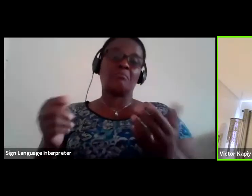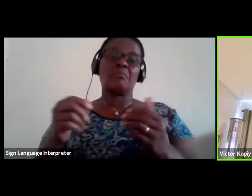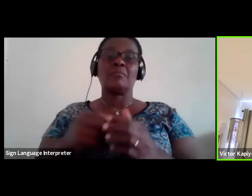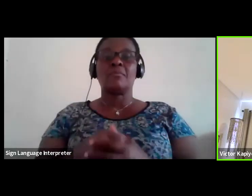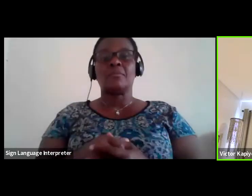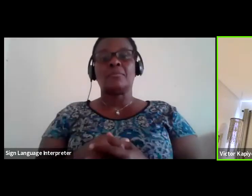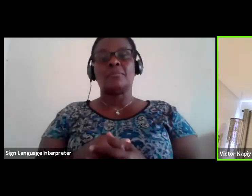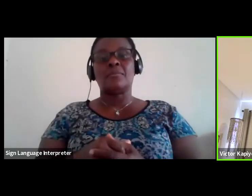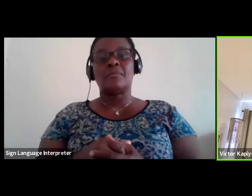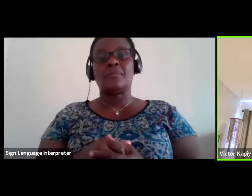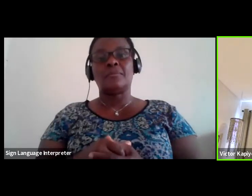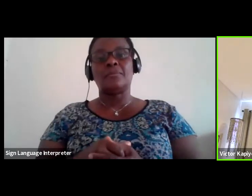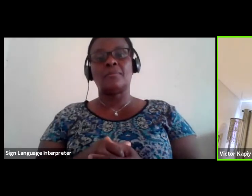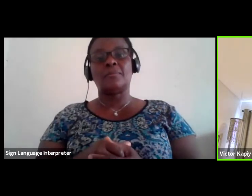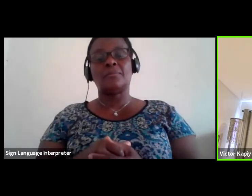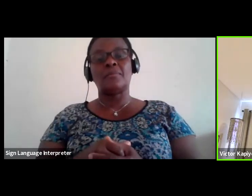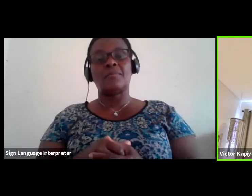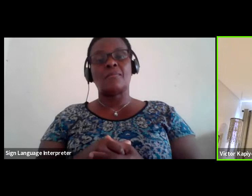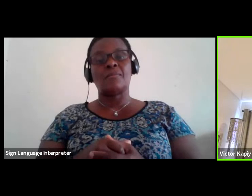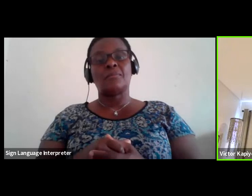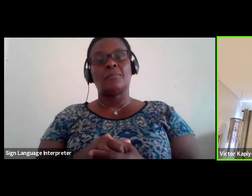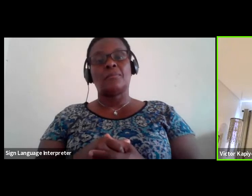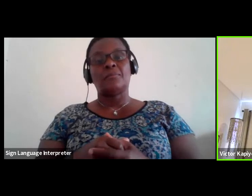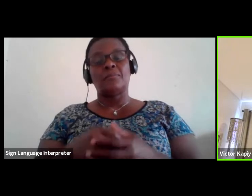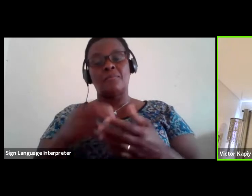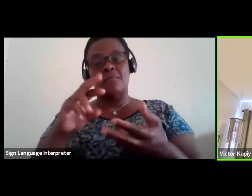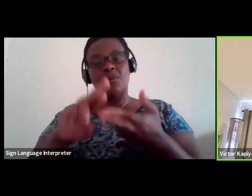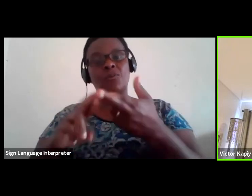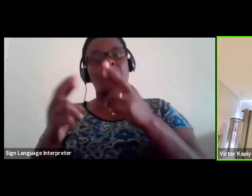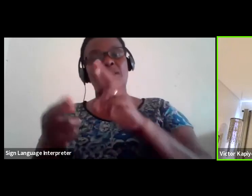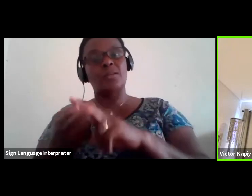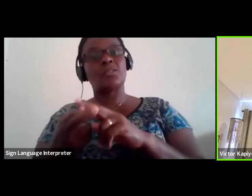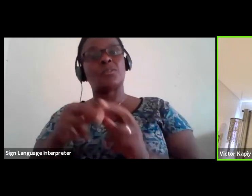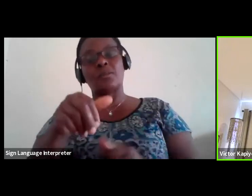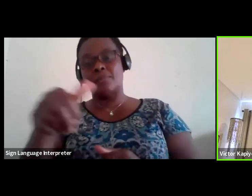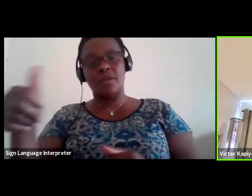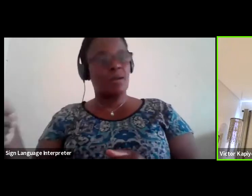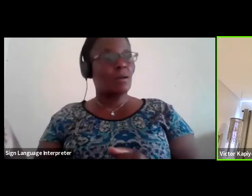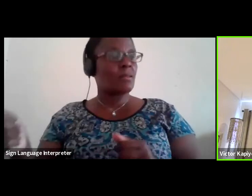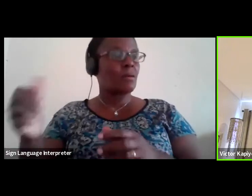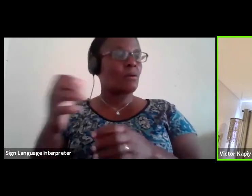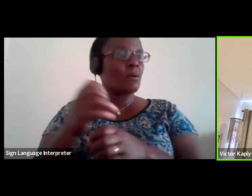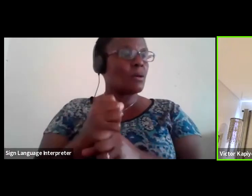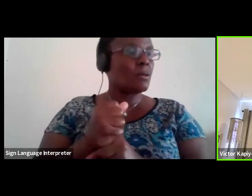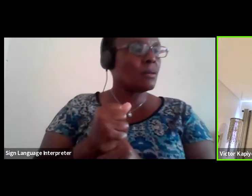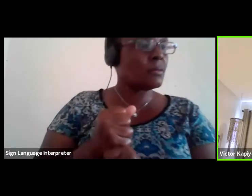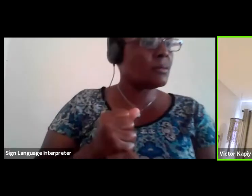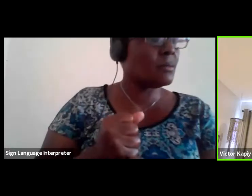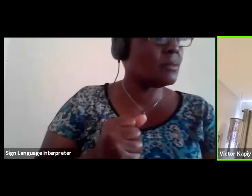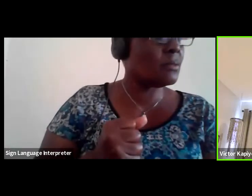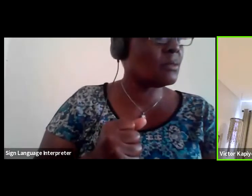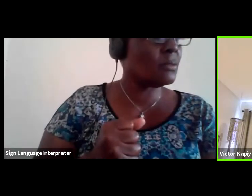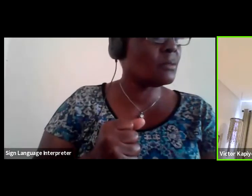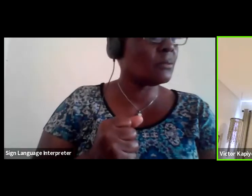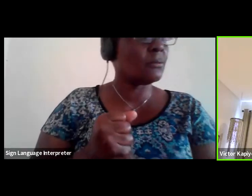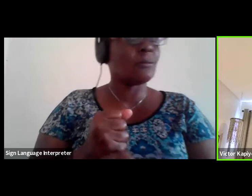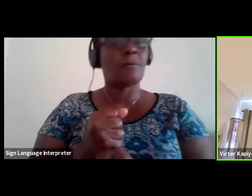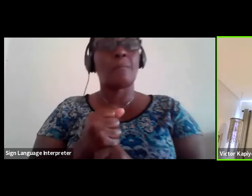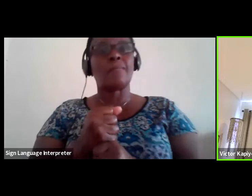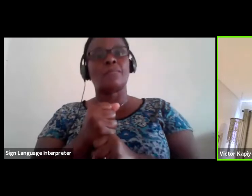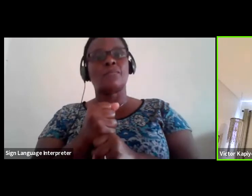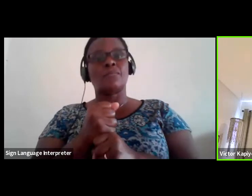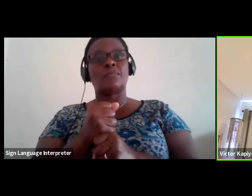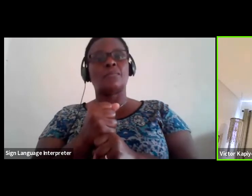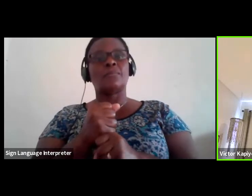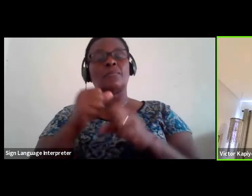officials, their relationships with other organizations because of how they've been treated, they've been branded as enemies